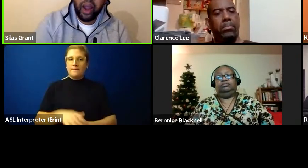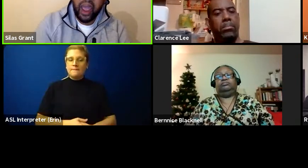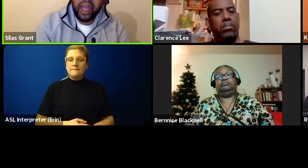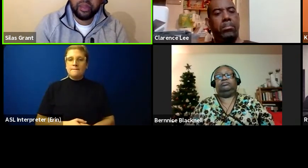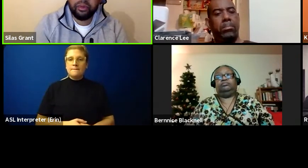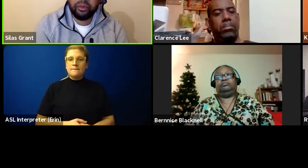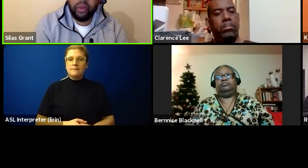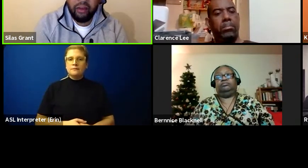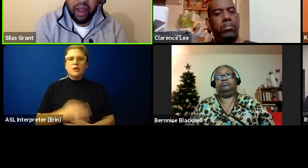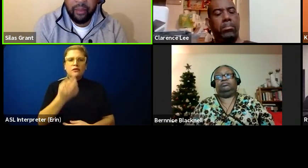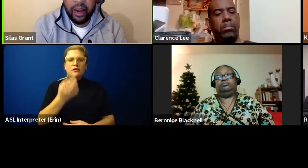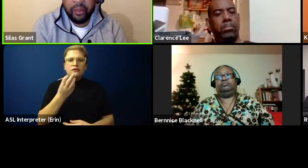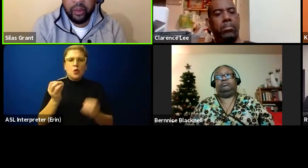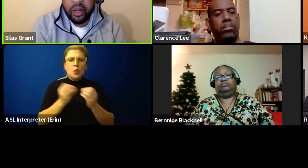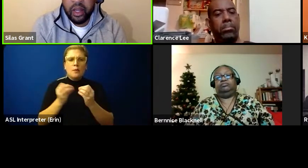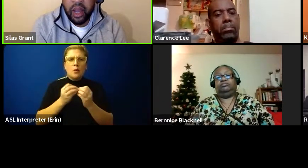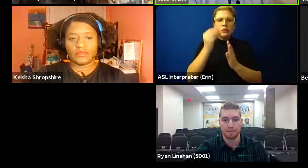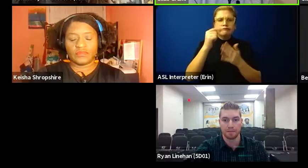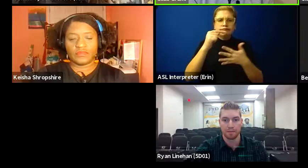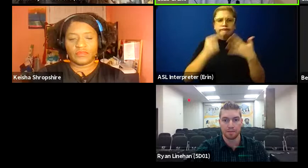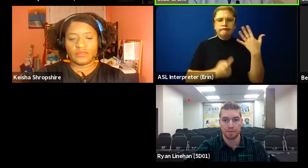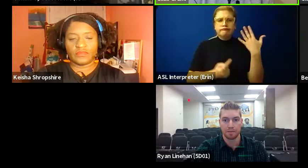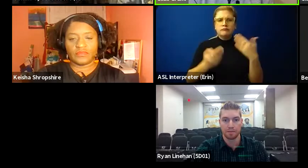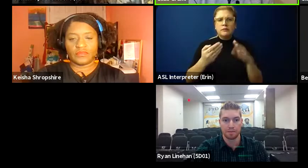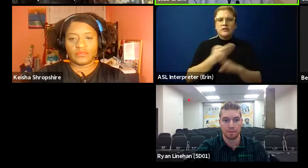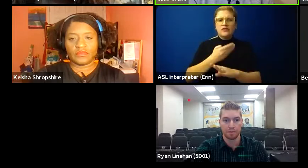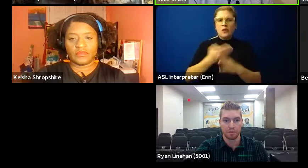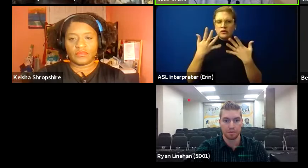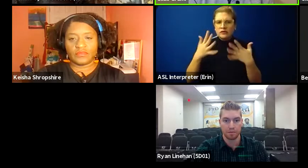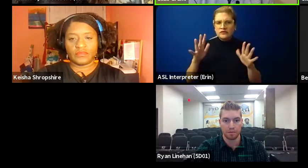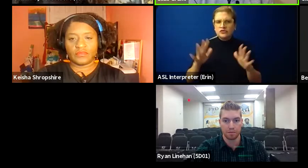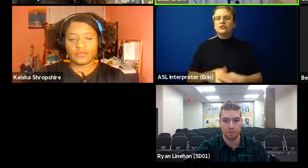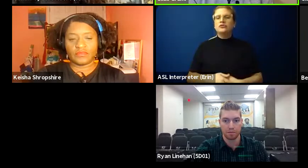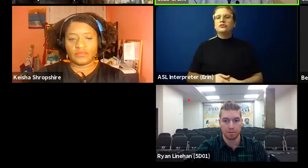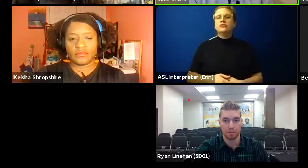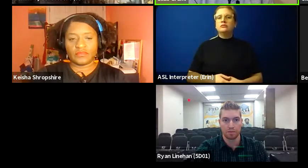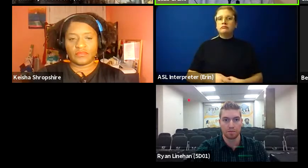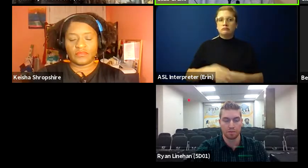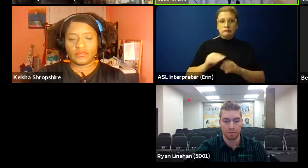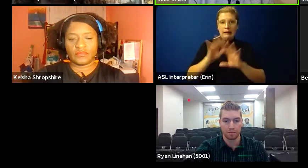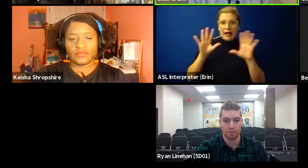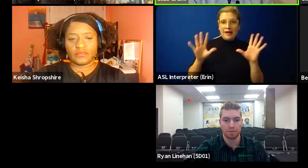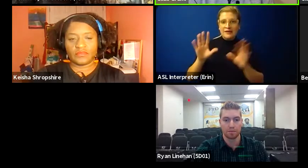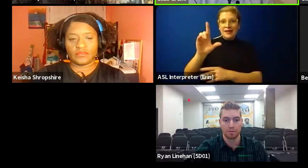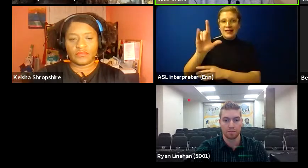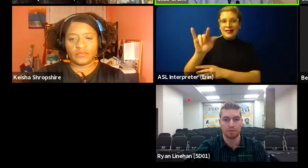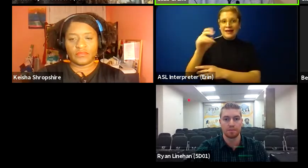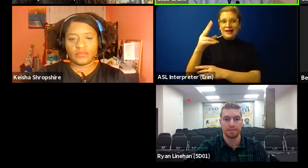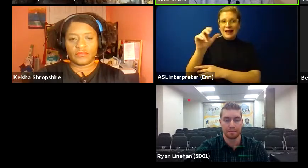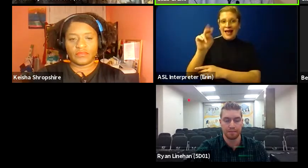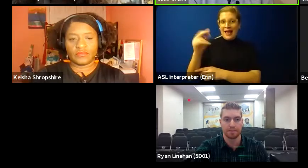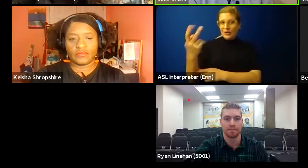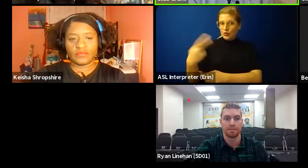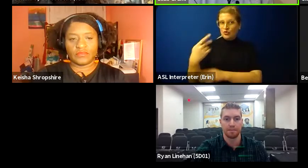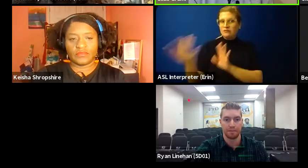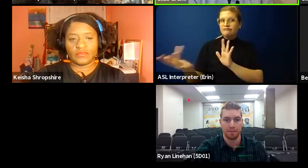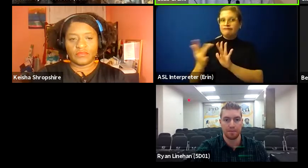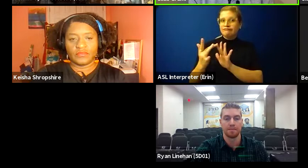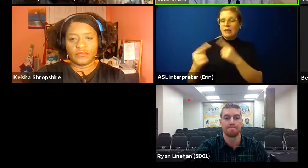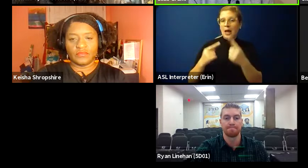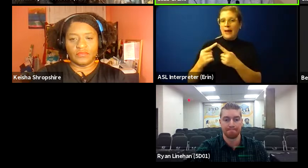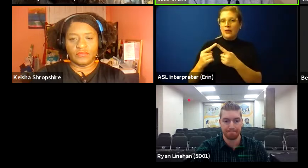few more items before I wrap up. Obviously, Commissioner Lanahan, you and I have been in contact about